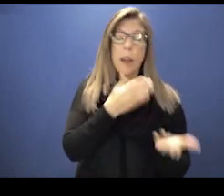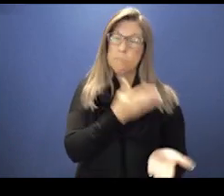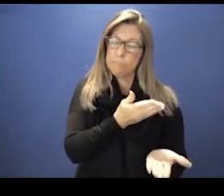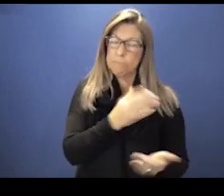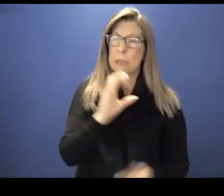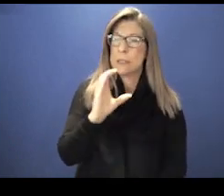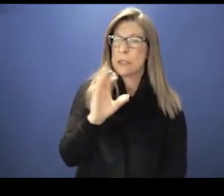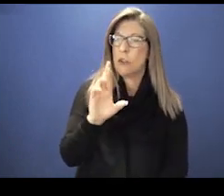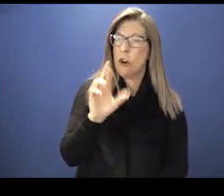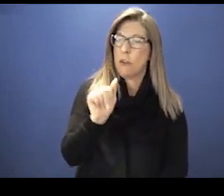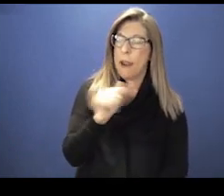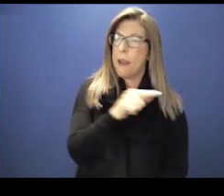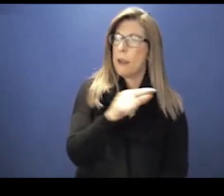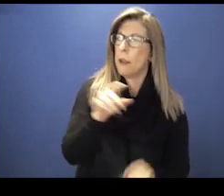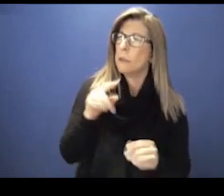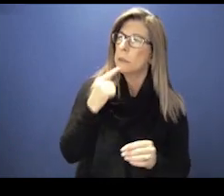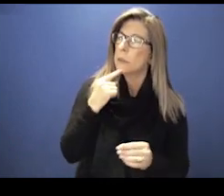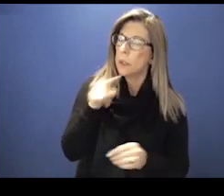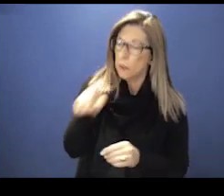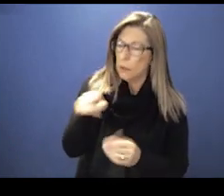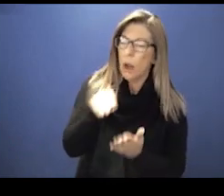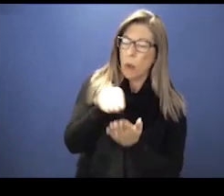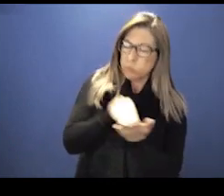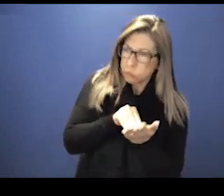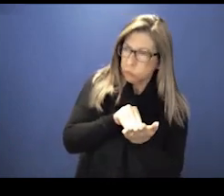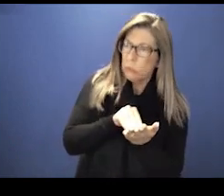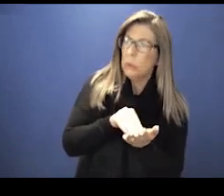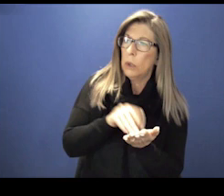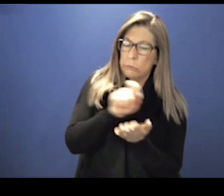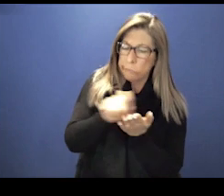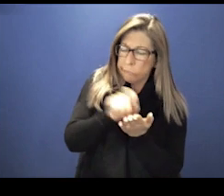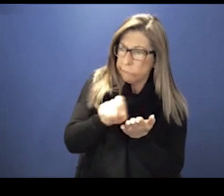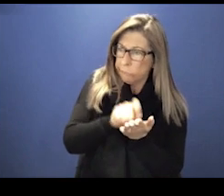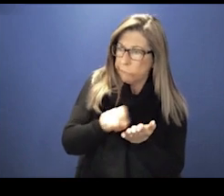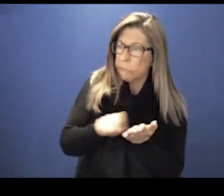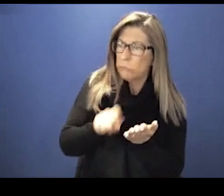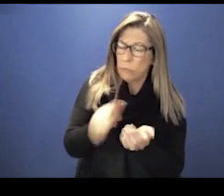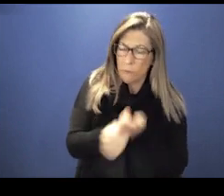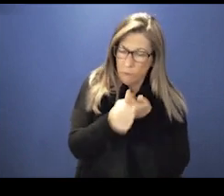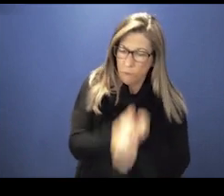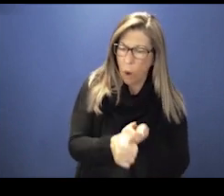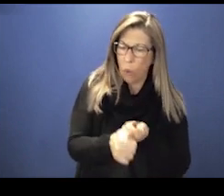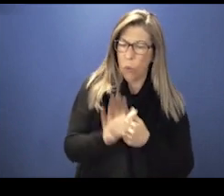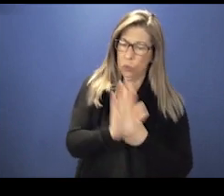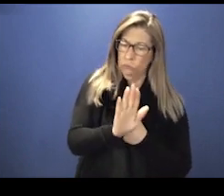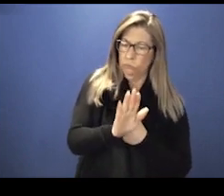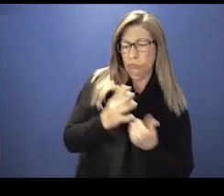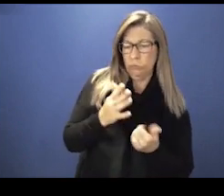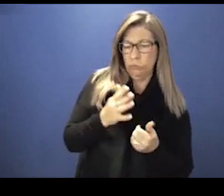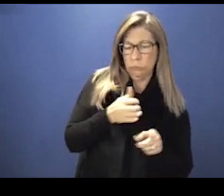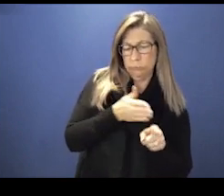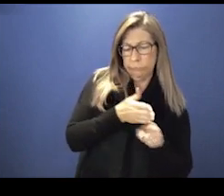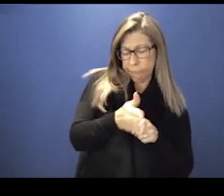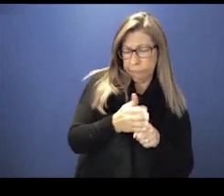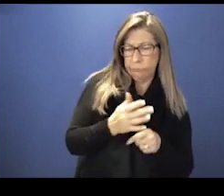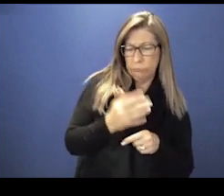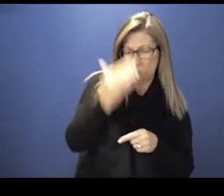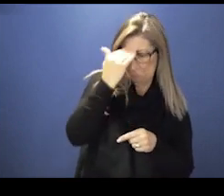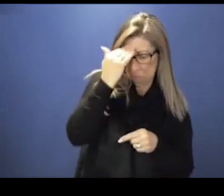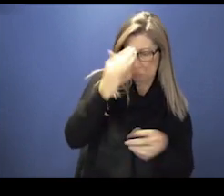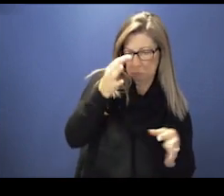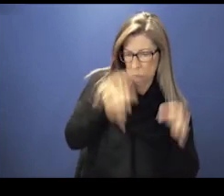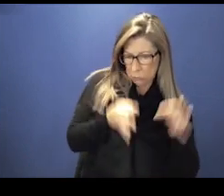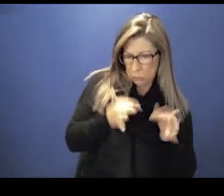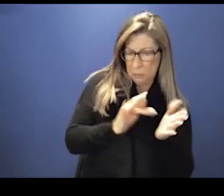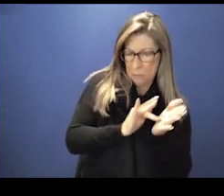practitioner certify the limitations or restrictions indicated in Form T2201 based on their medical judgment